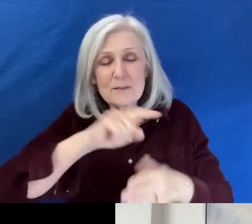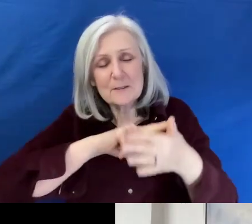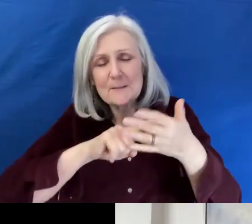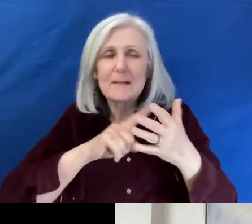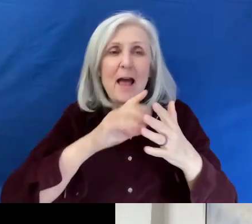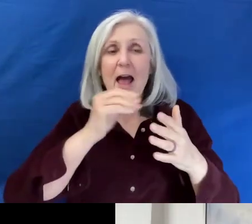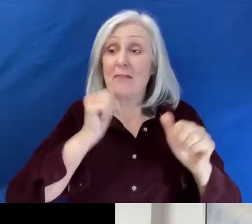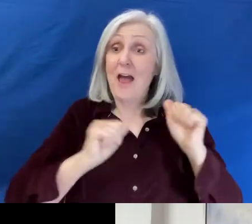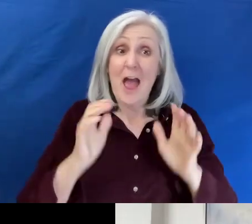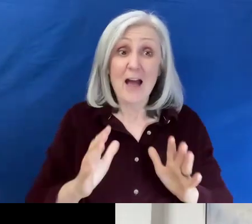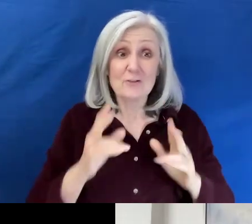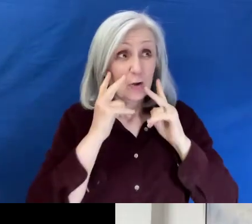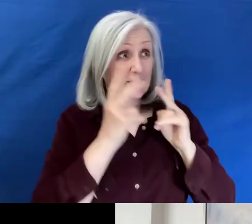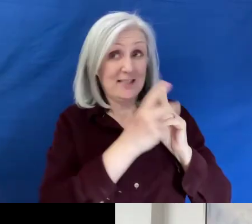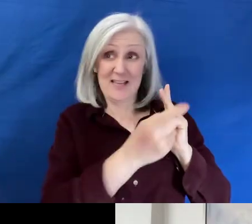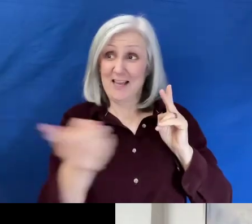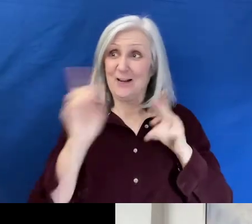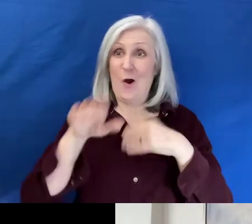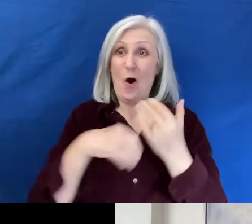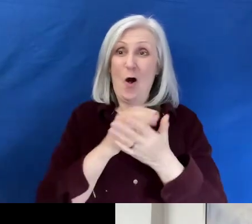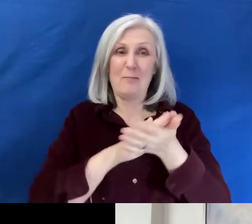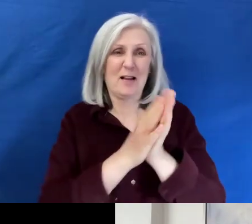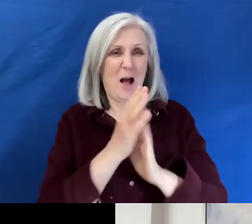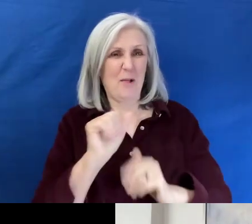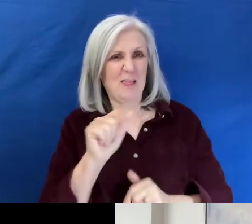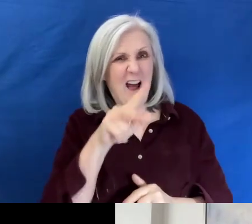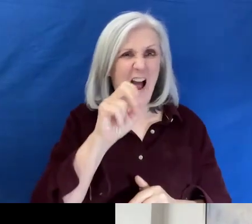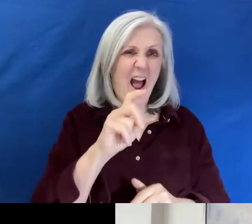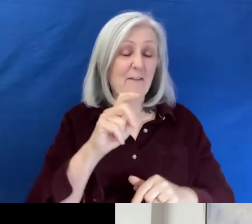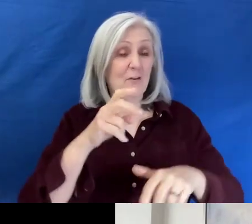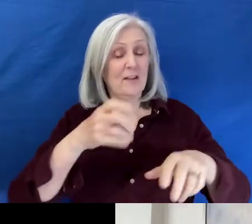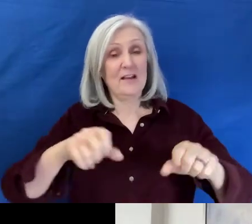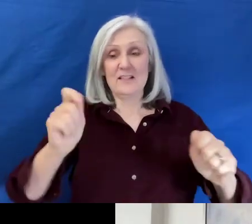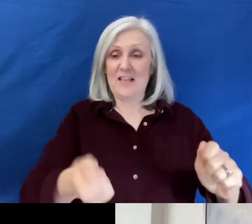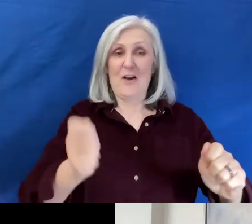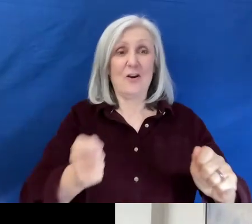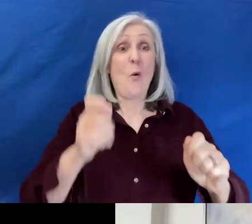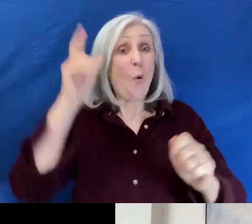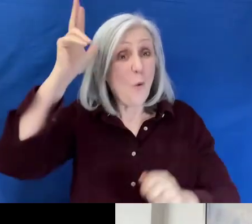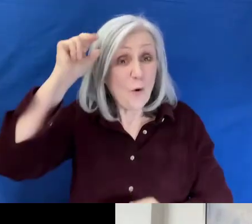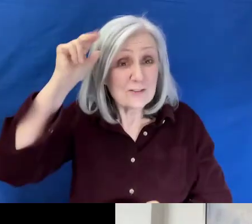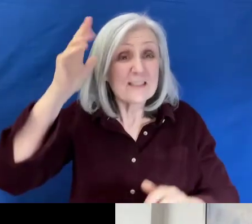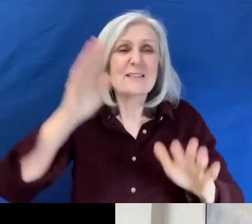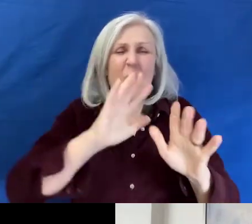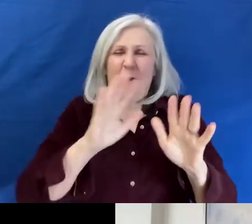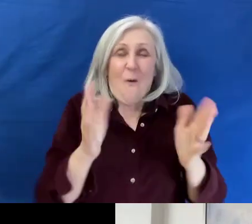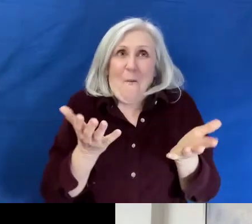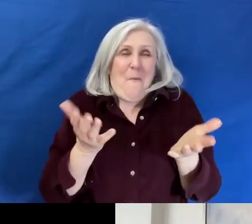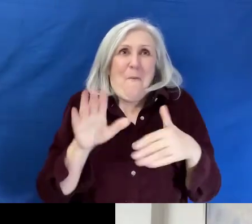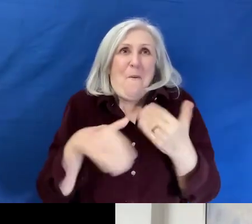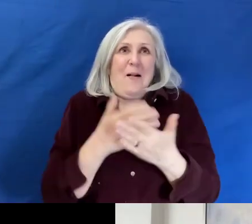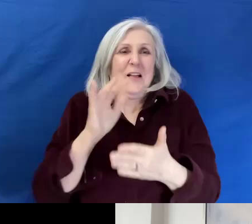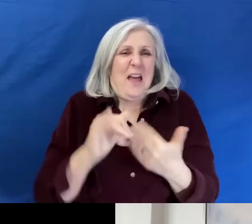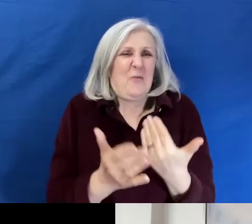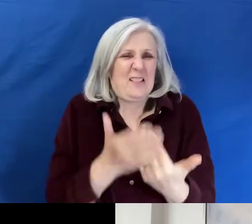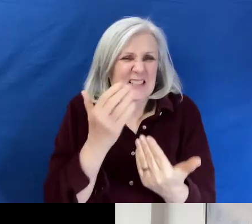the actors and seeing the world come alive with the carriage and horses. And, all of that was really